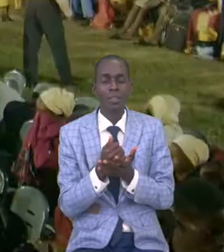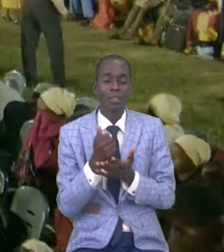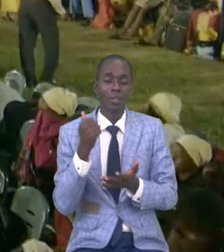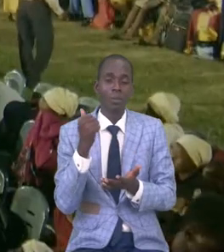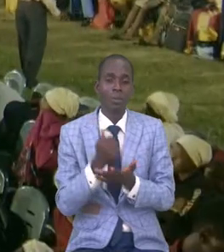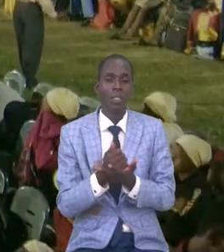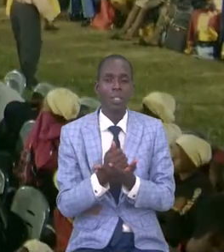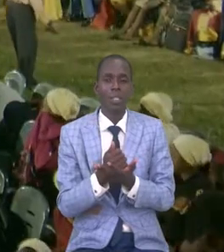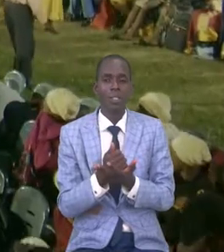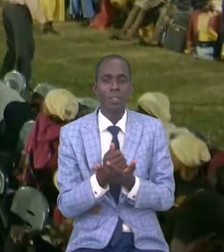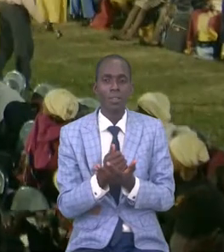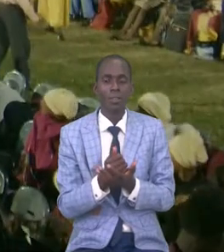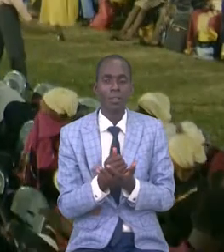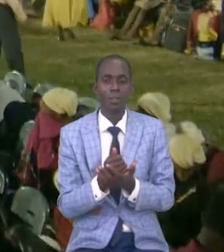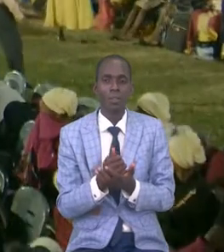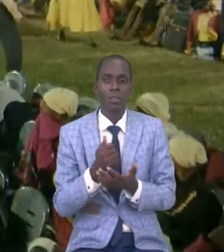Amen.